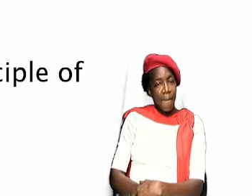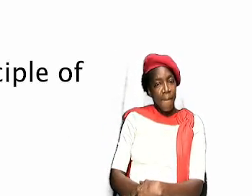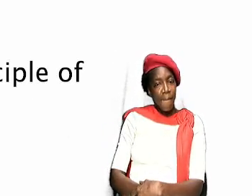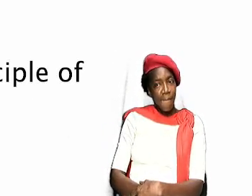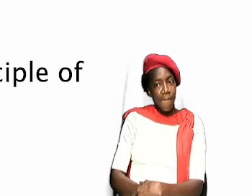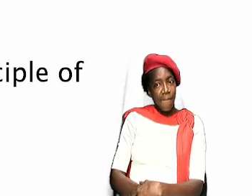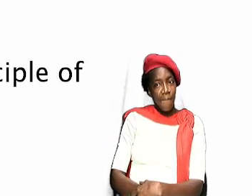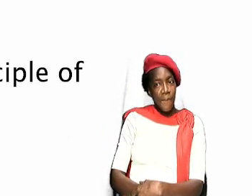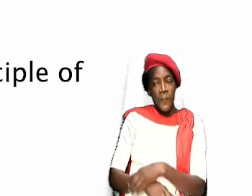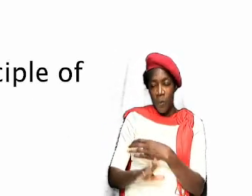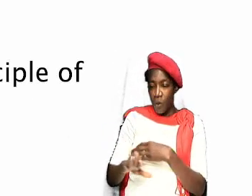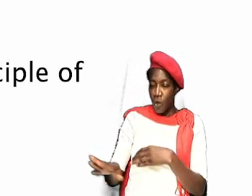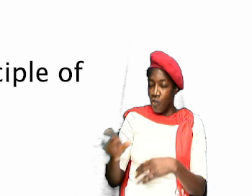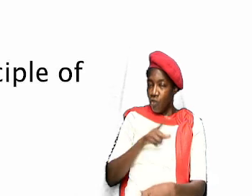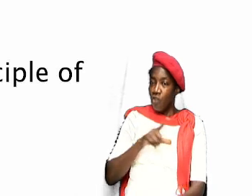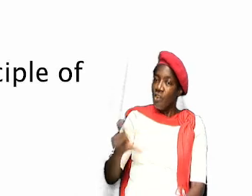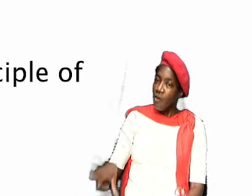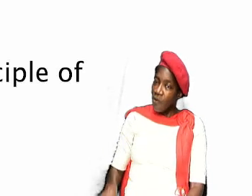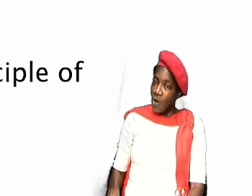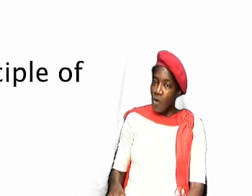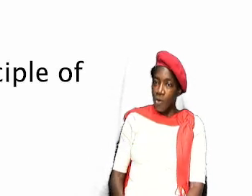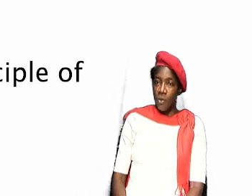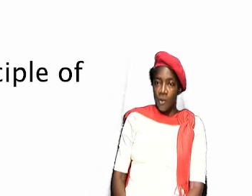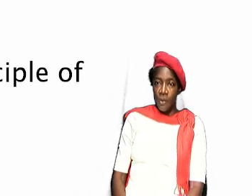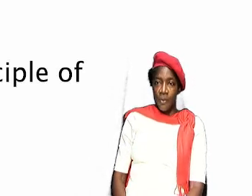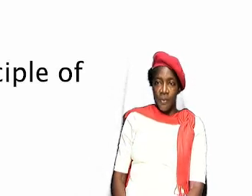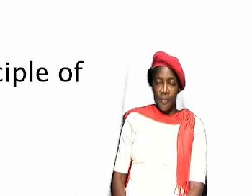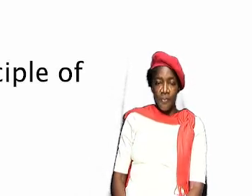As children of the Lord,